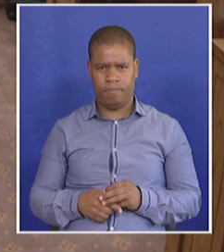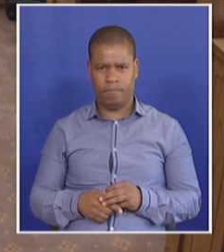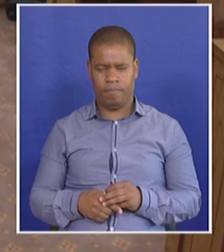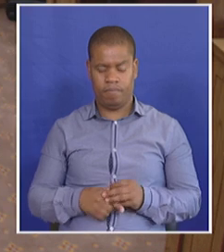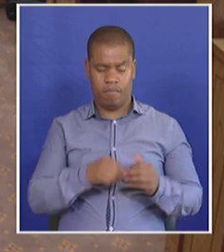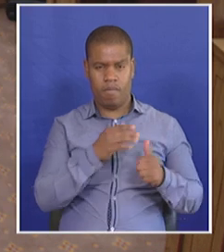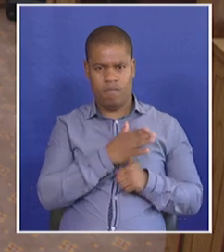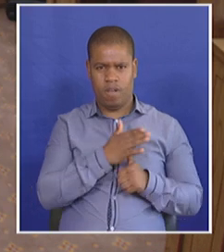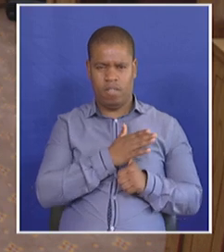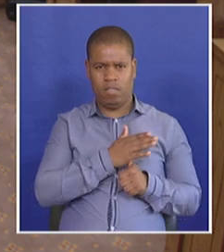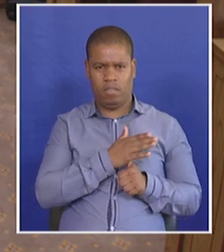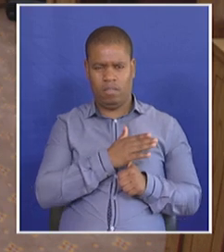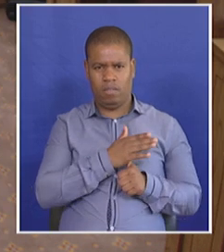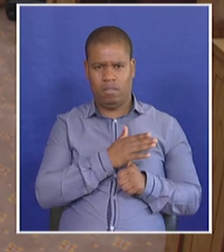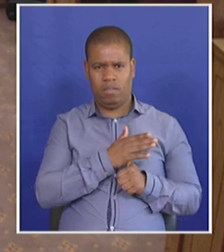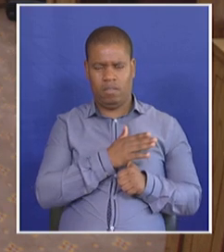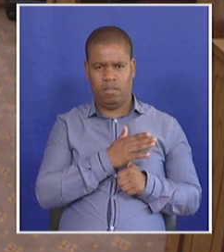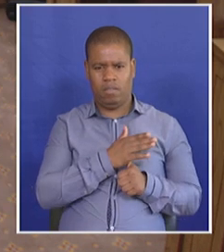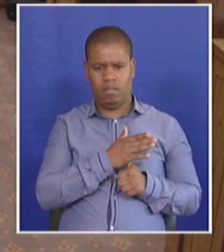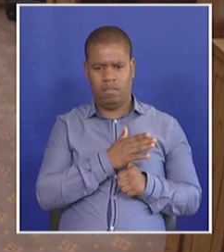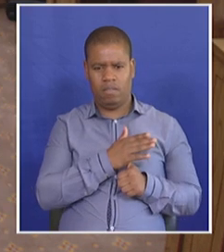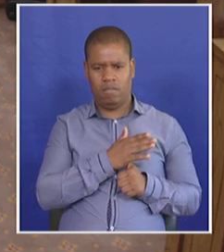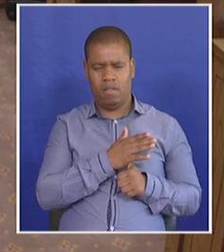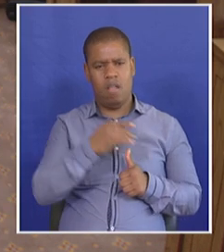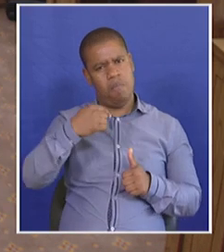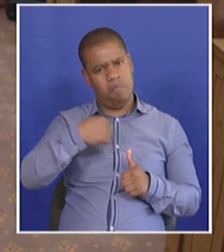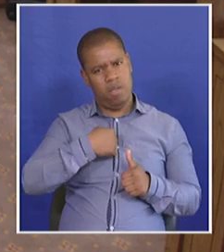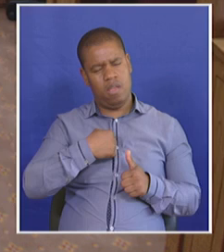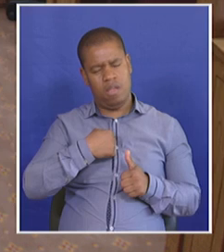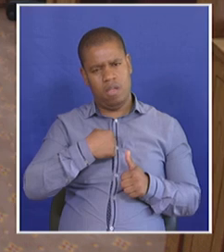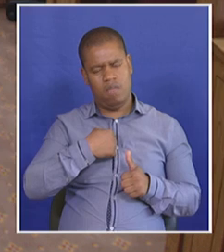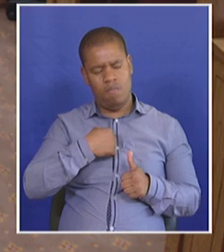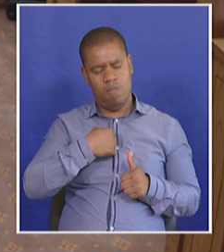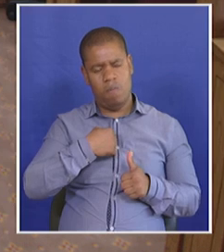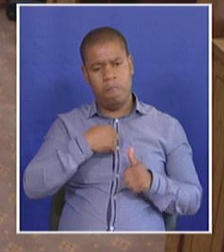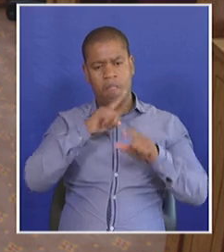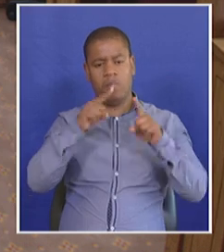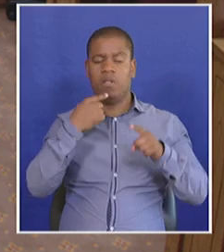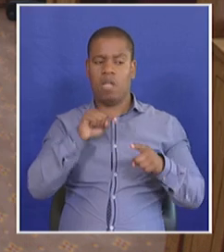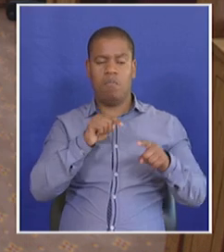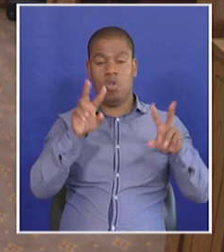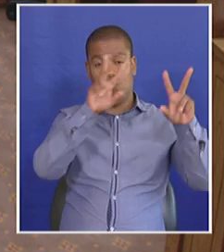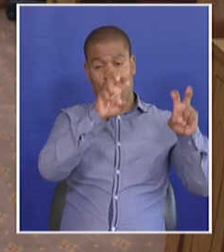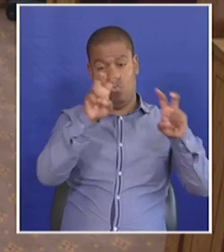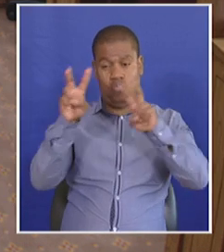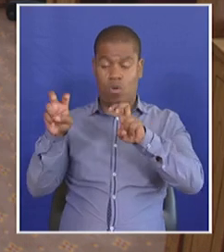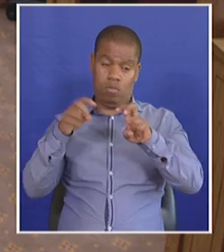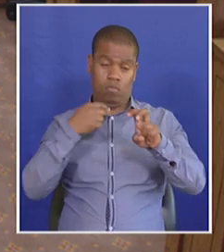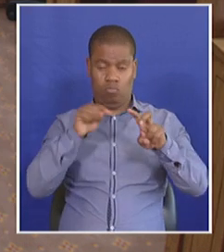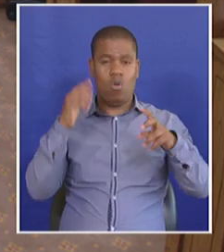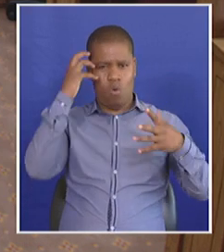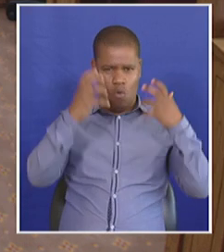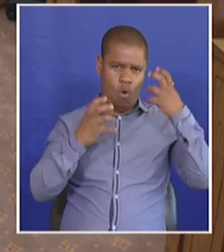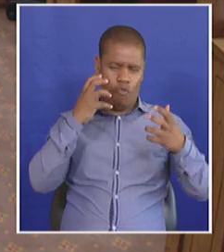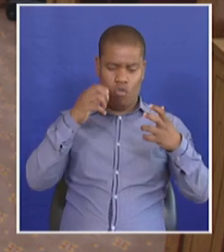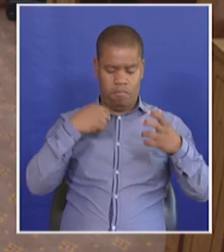Firstly, I don't think we should necessarily confuse the two things. I'm not here,